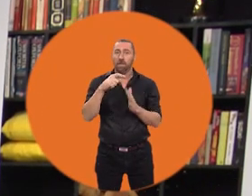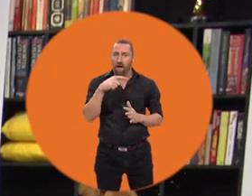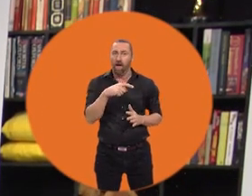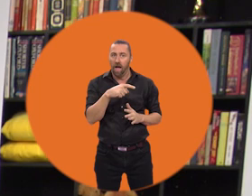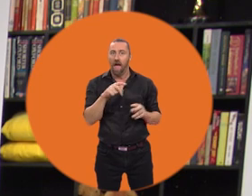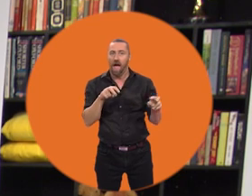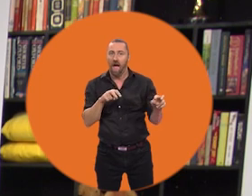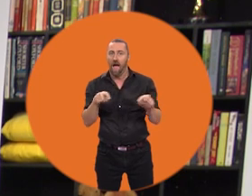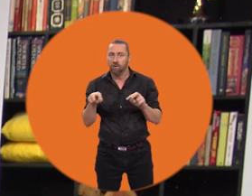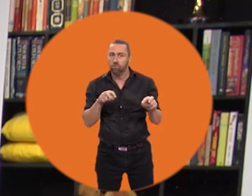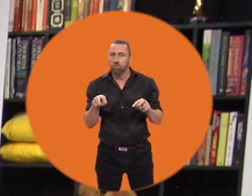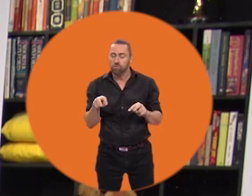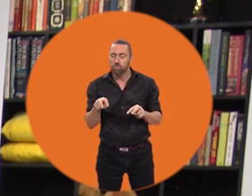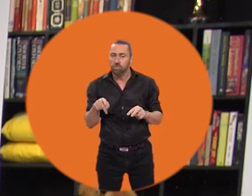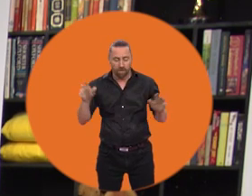word.